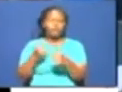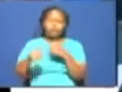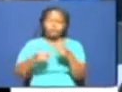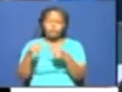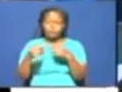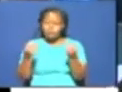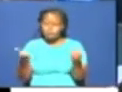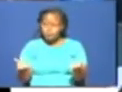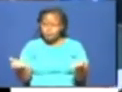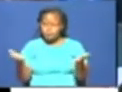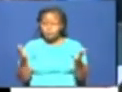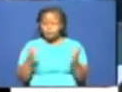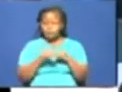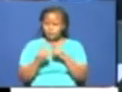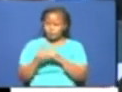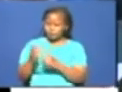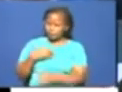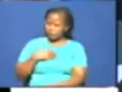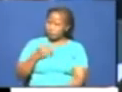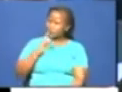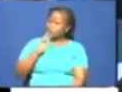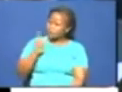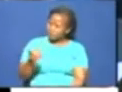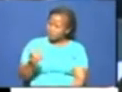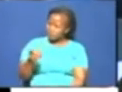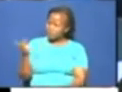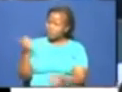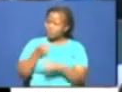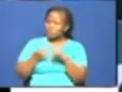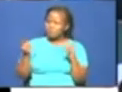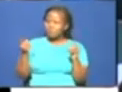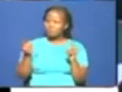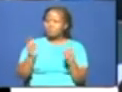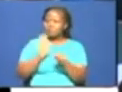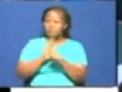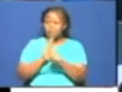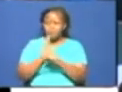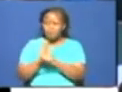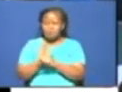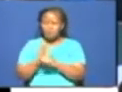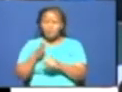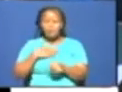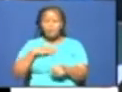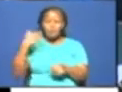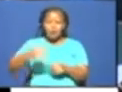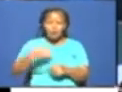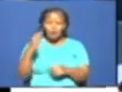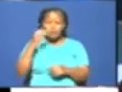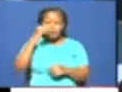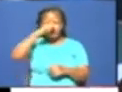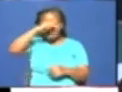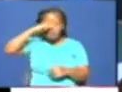can tell from the handkerchief that never leaves my hand.